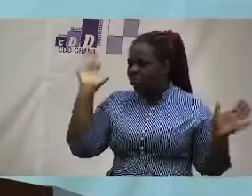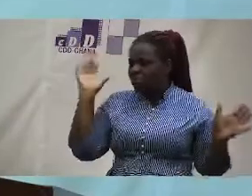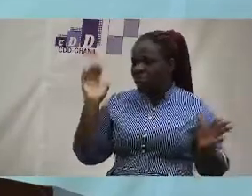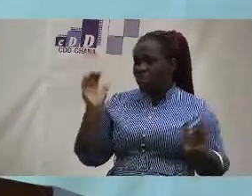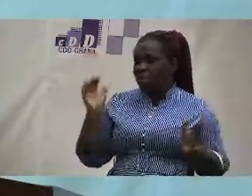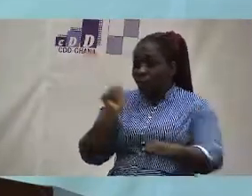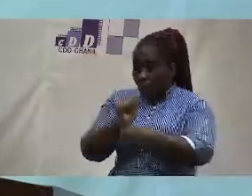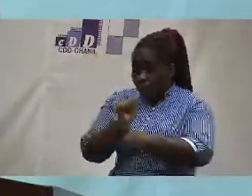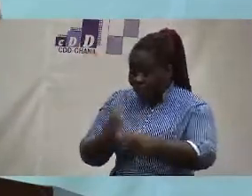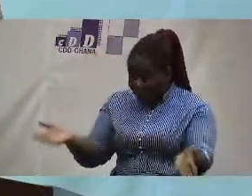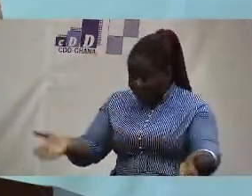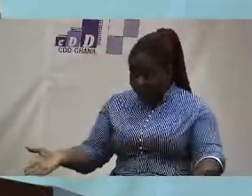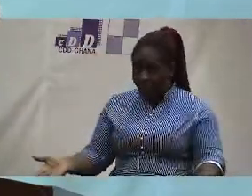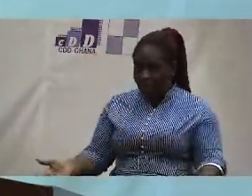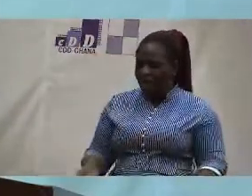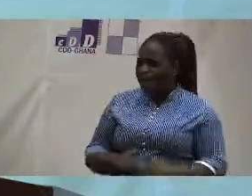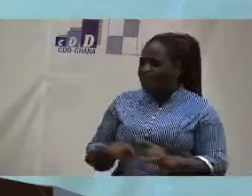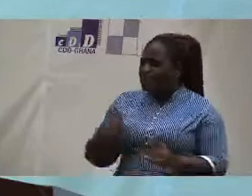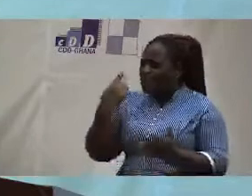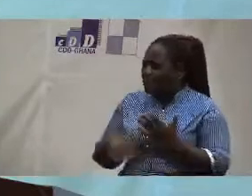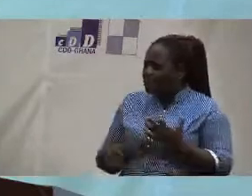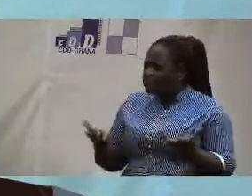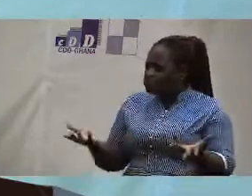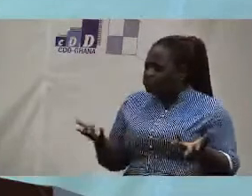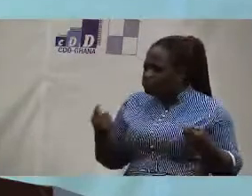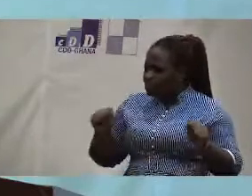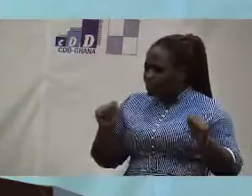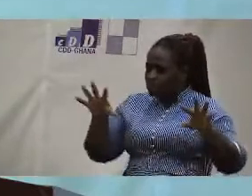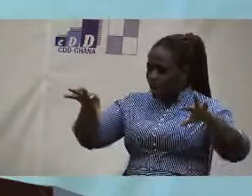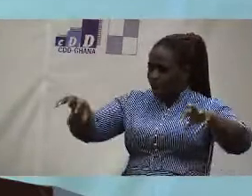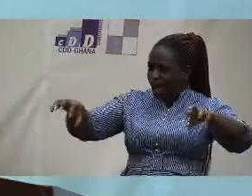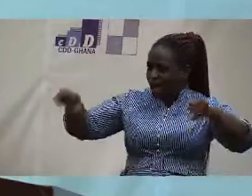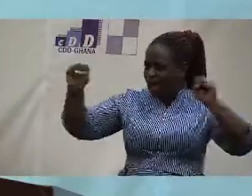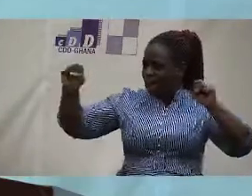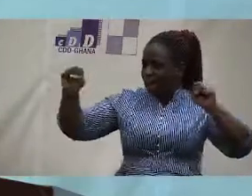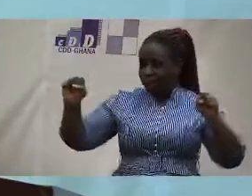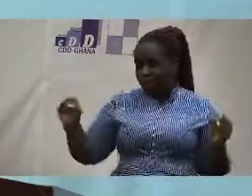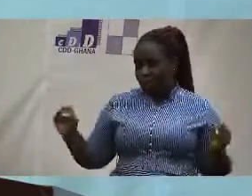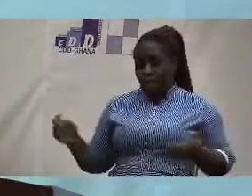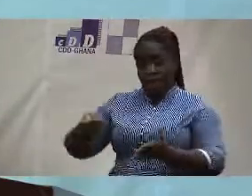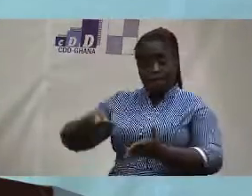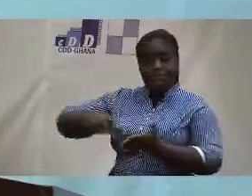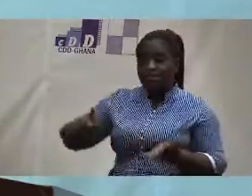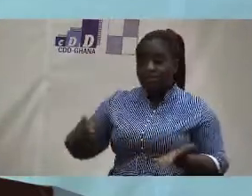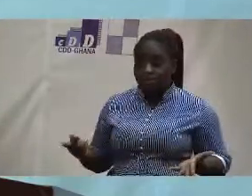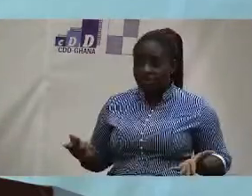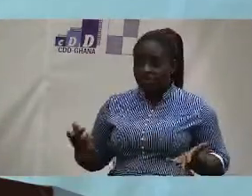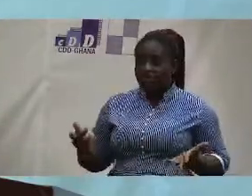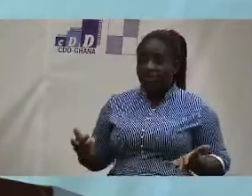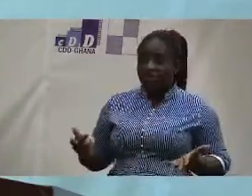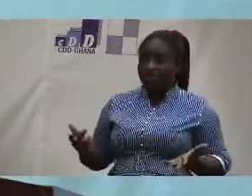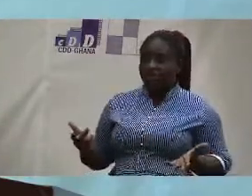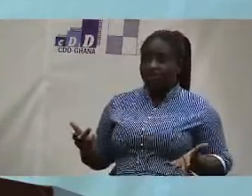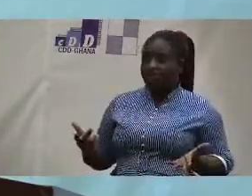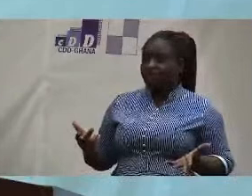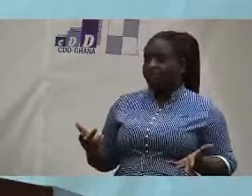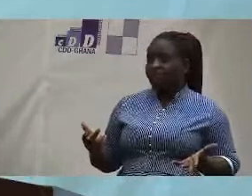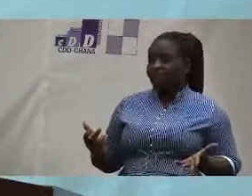operating in our system, or trying to grab a part of our patrimonial